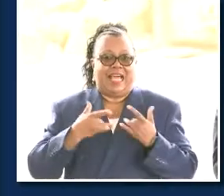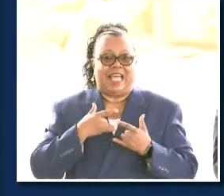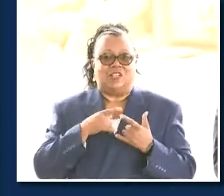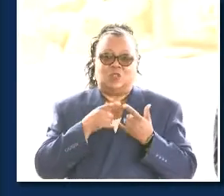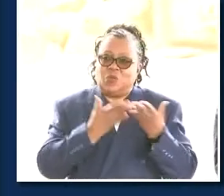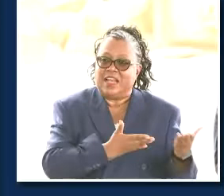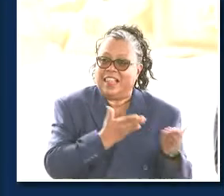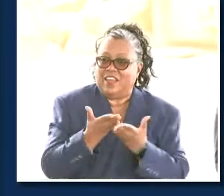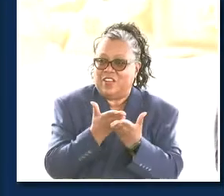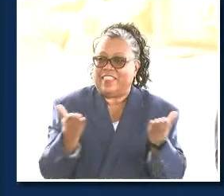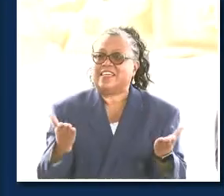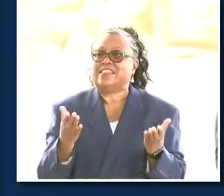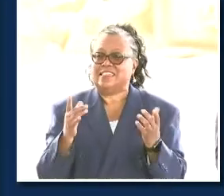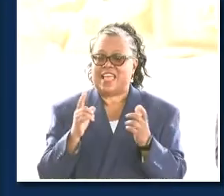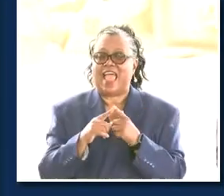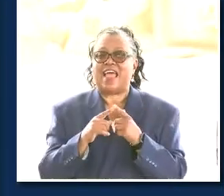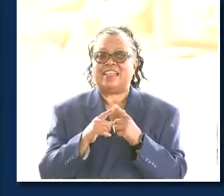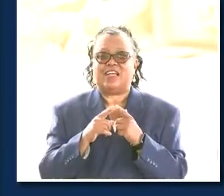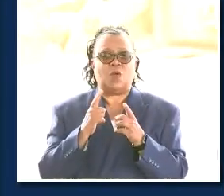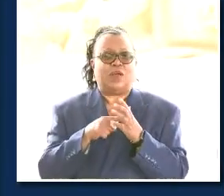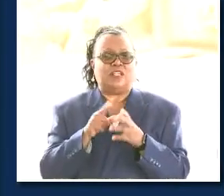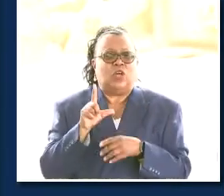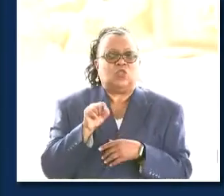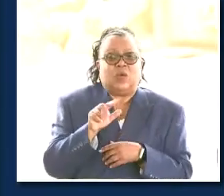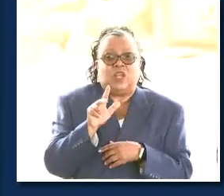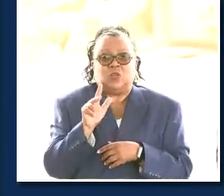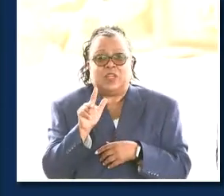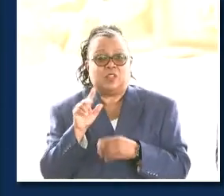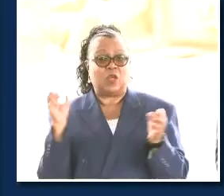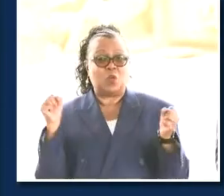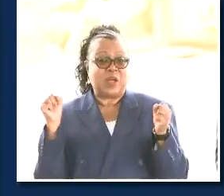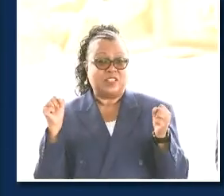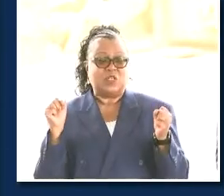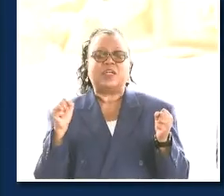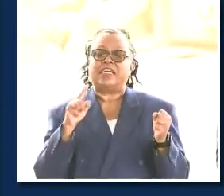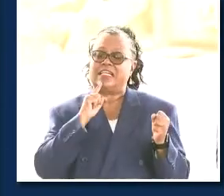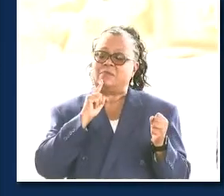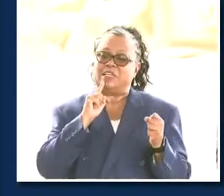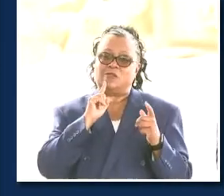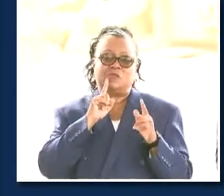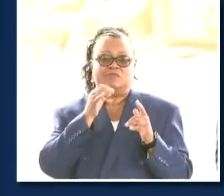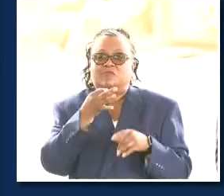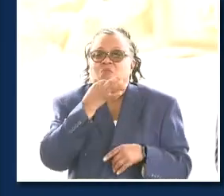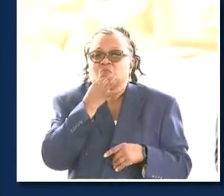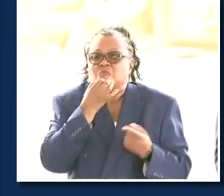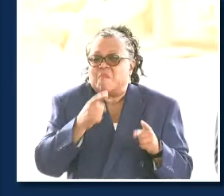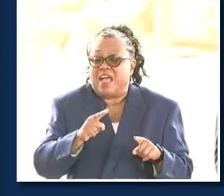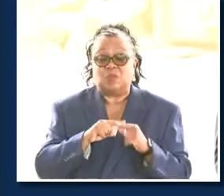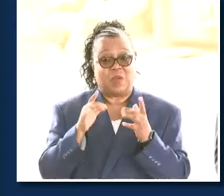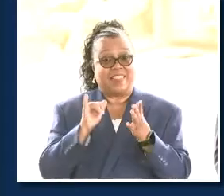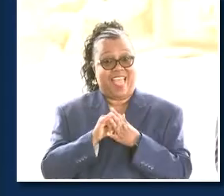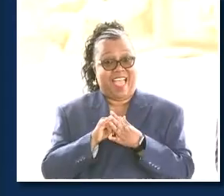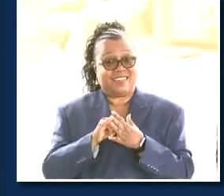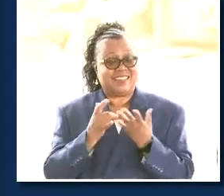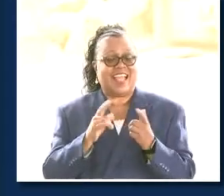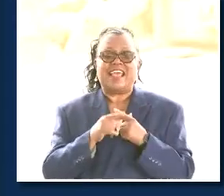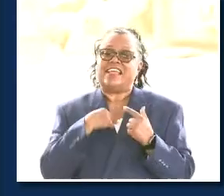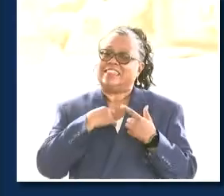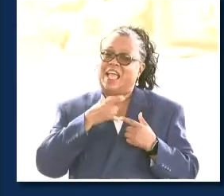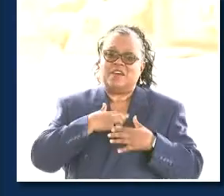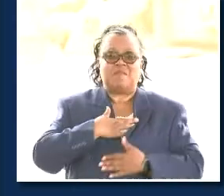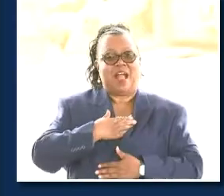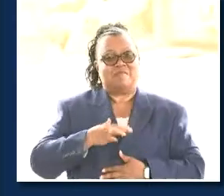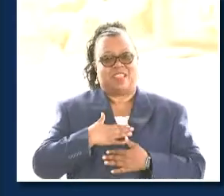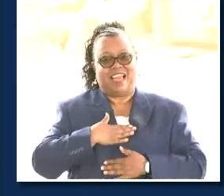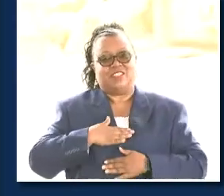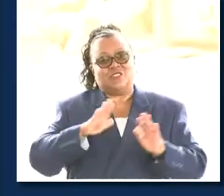to deliver this in, 2023 winter. It'll be right around the corner. So with that, it is now my